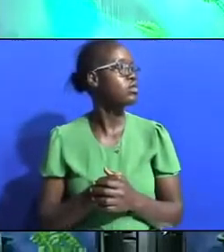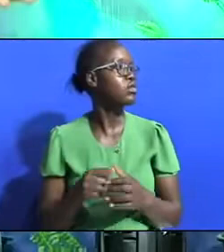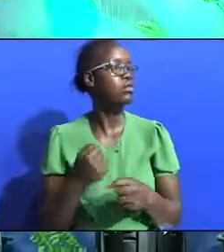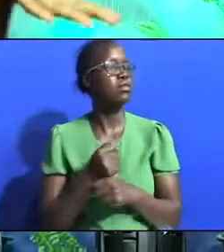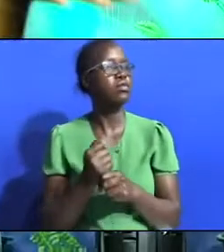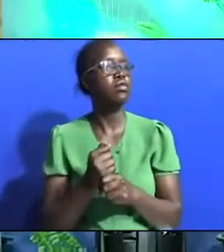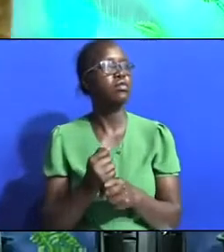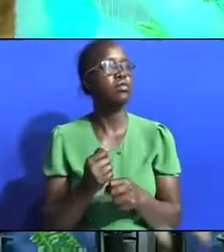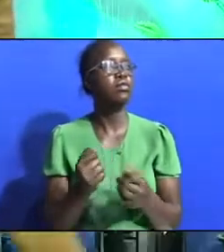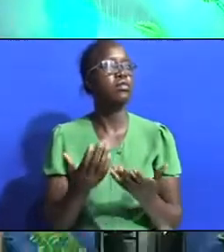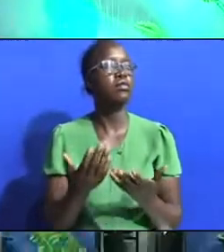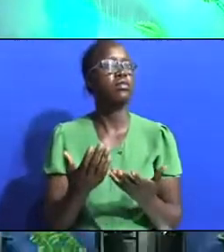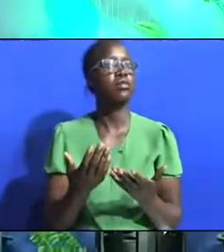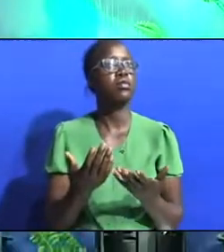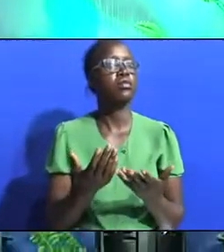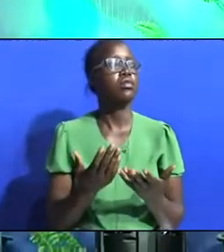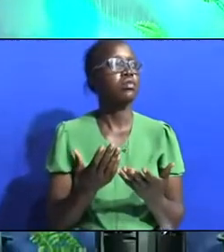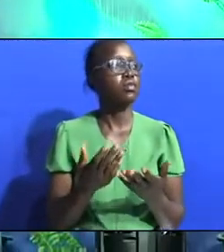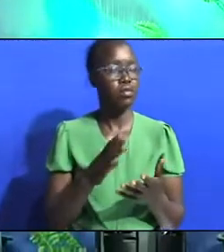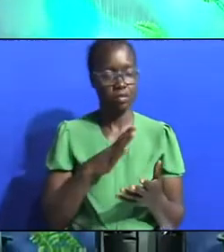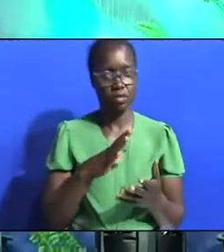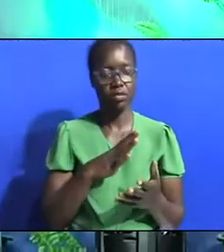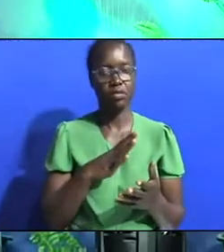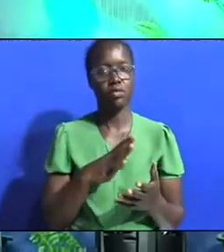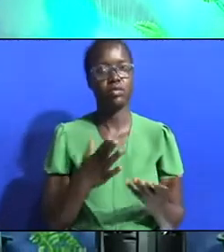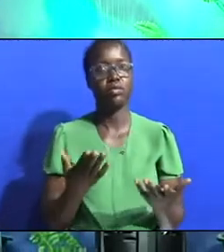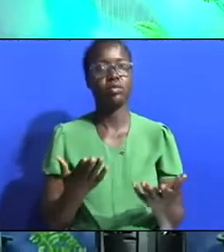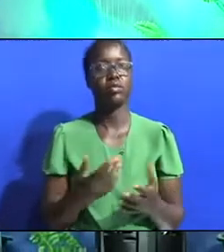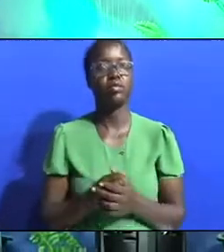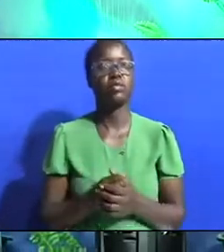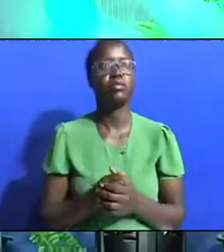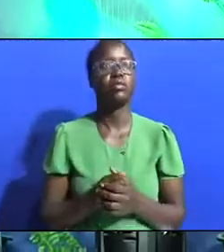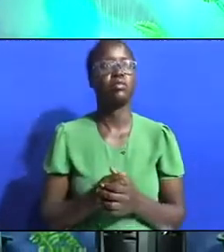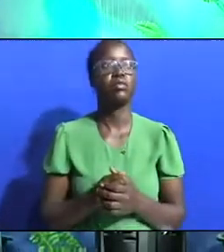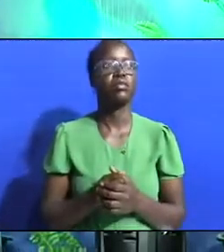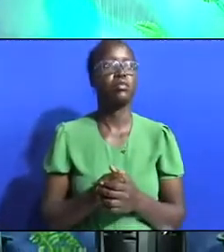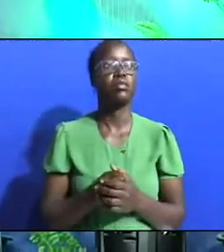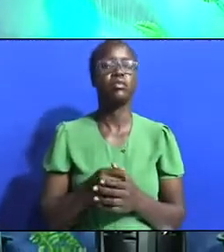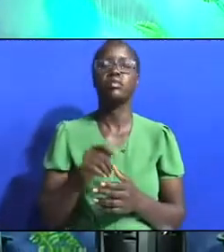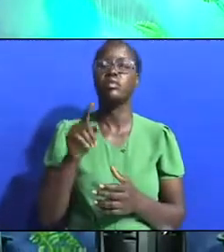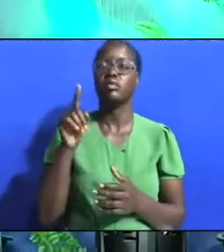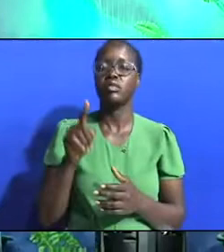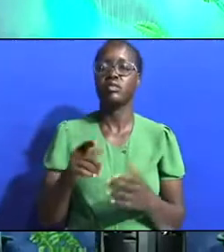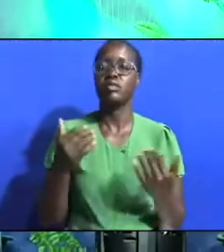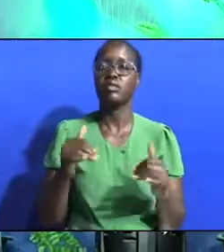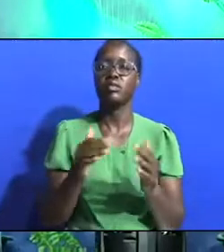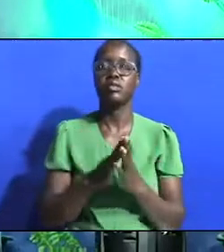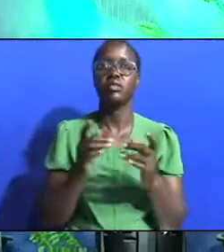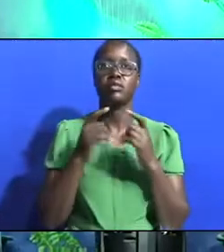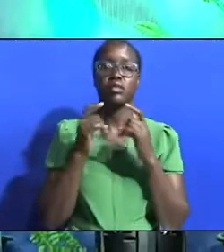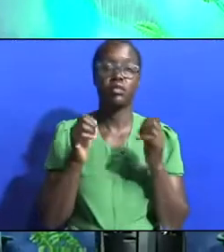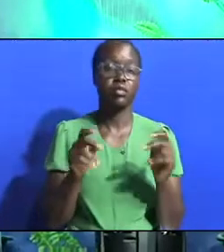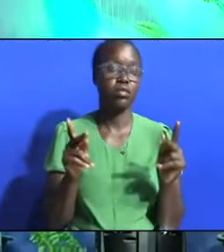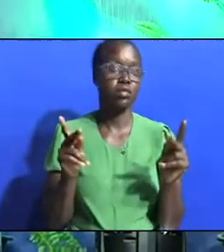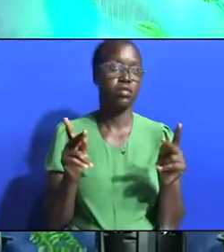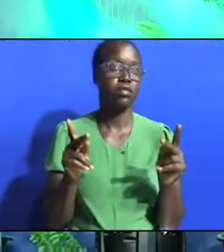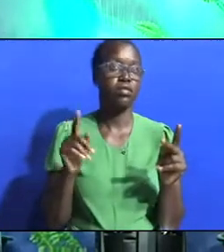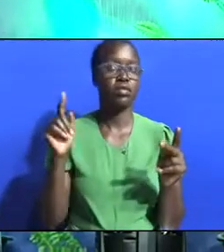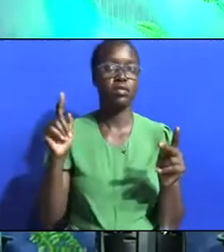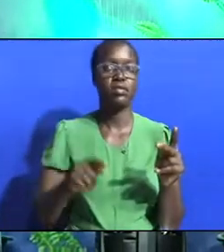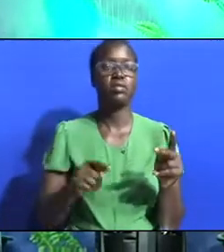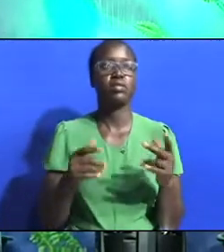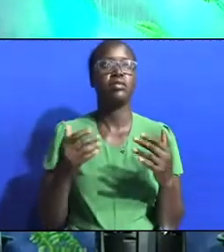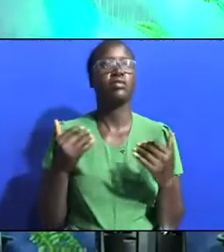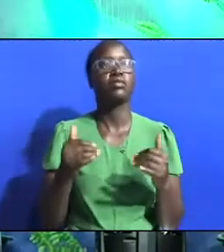a little alcohol and I'll be fine. You cannot play with sin, children, okay? You can't play